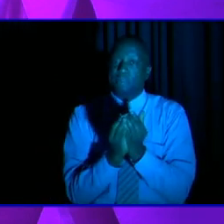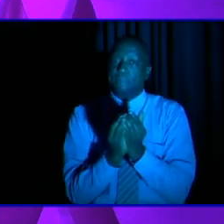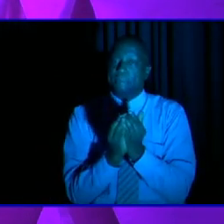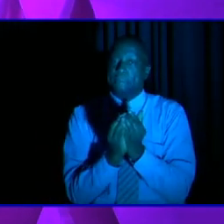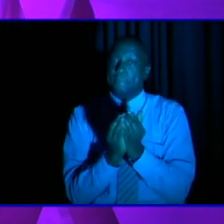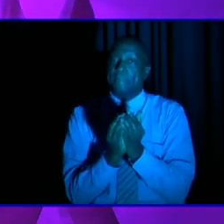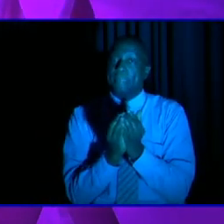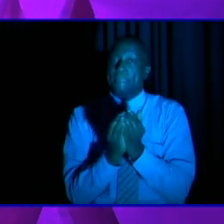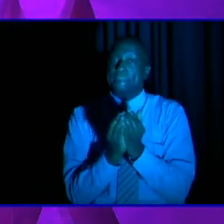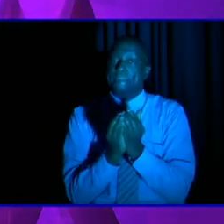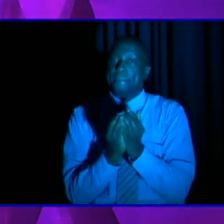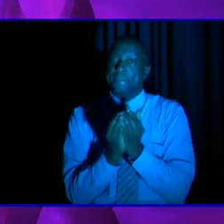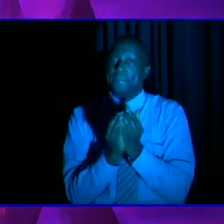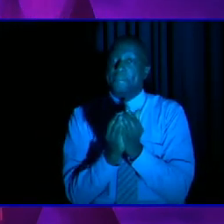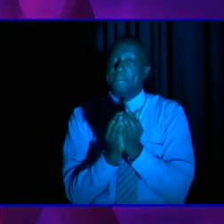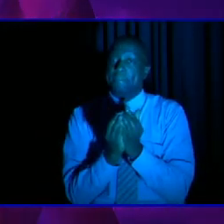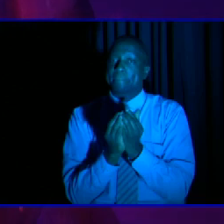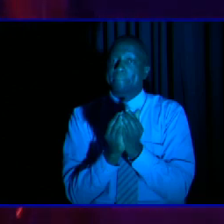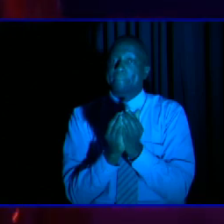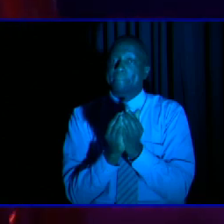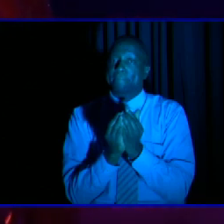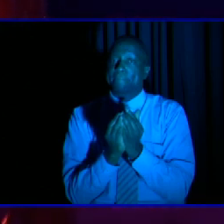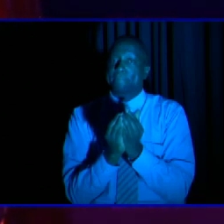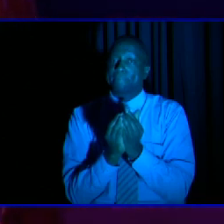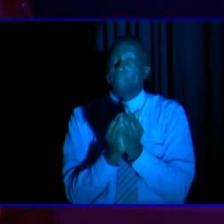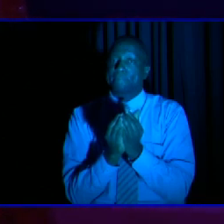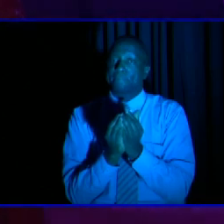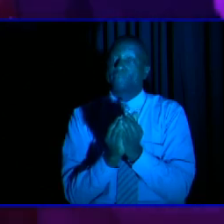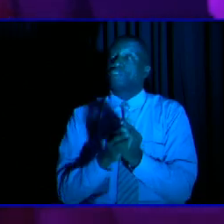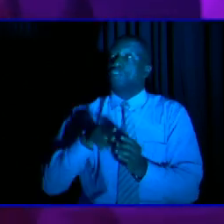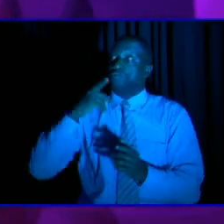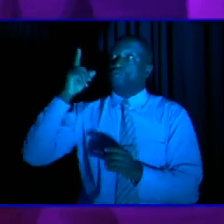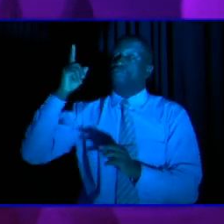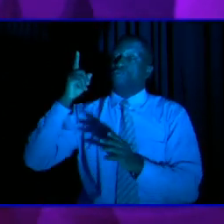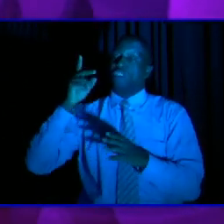You have put us into two groups.